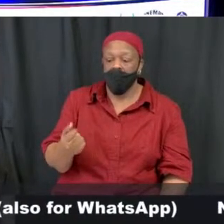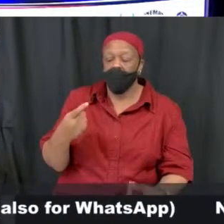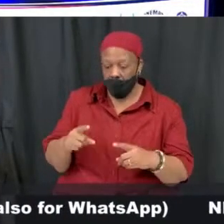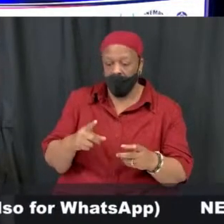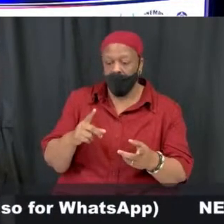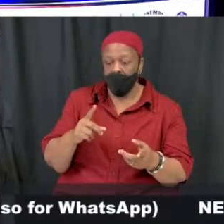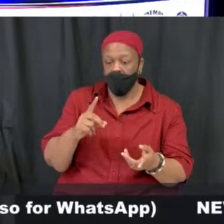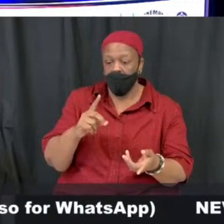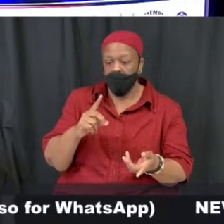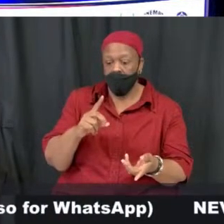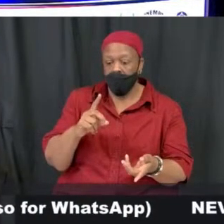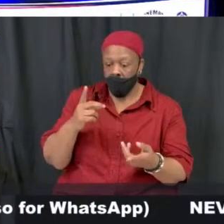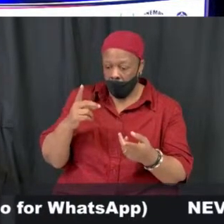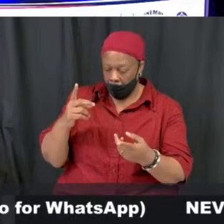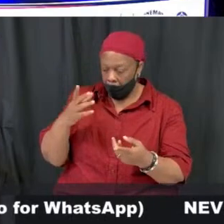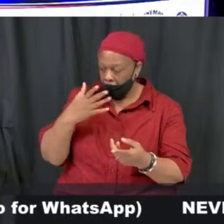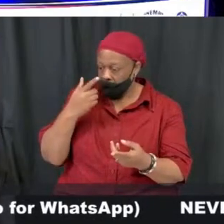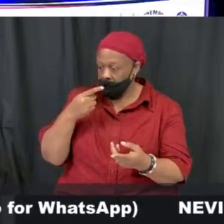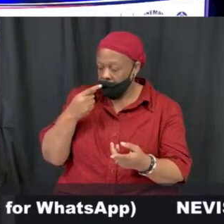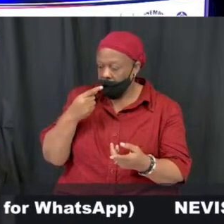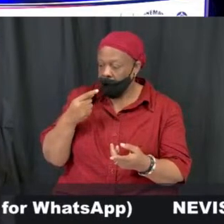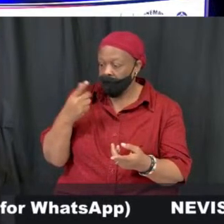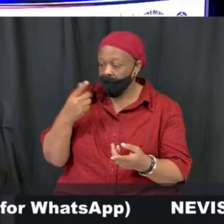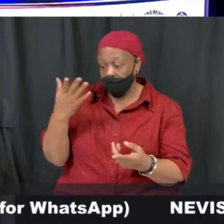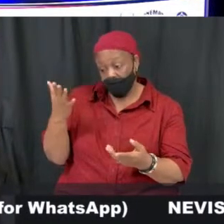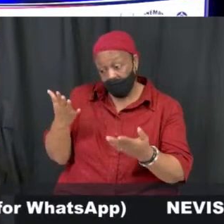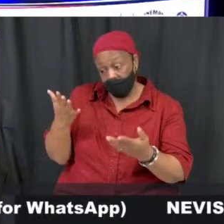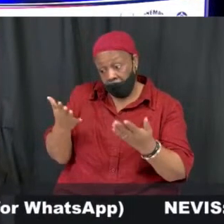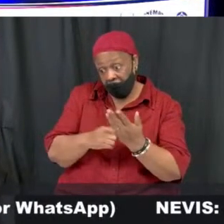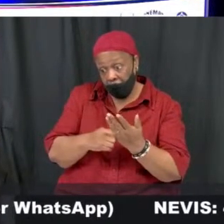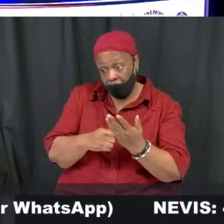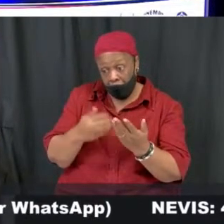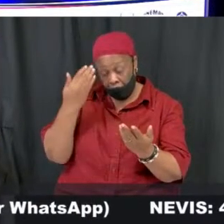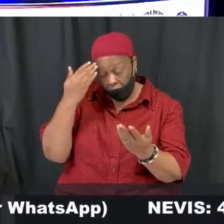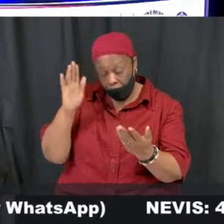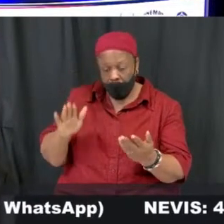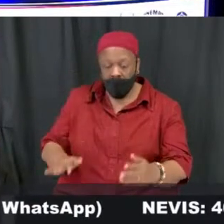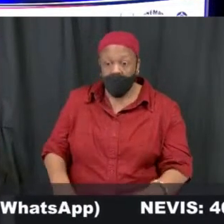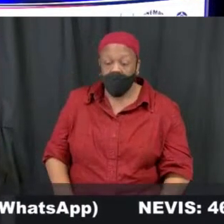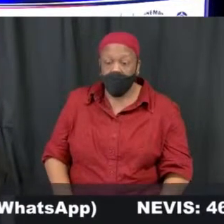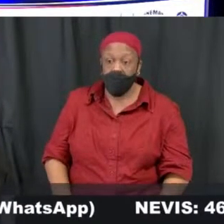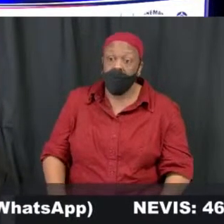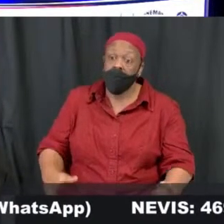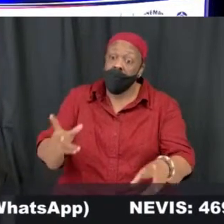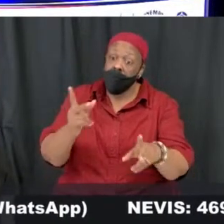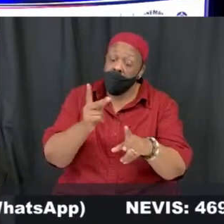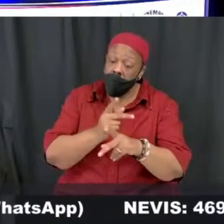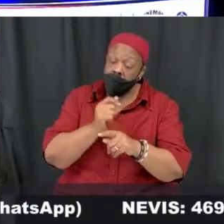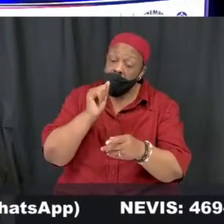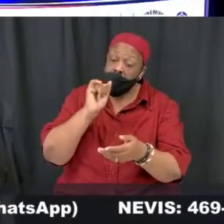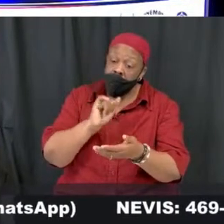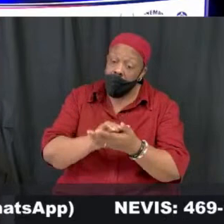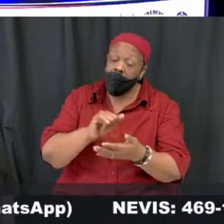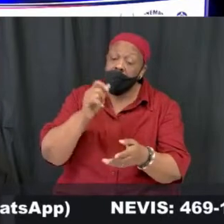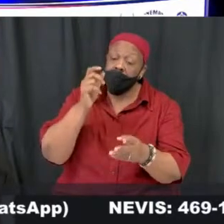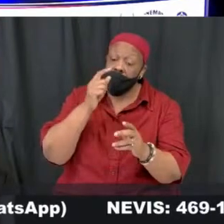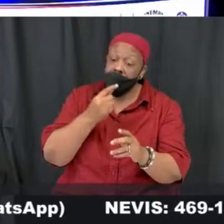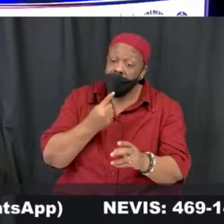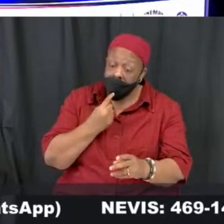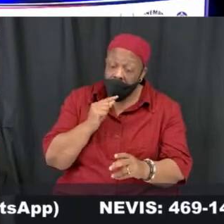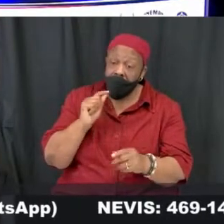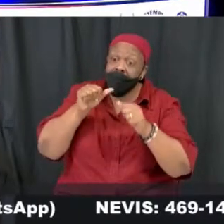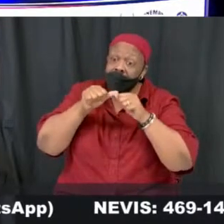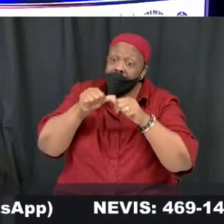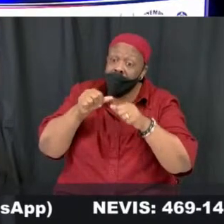We are those persons to take this quarantine serious, and whenever you're told to stay at home, just stay at